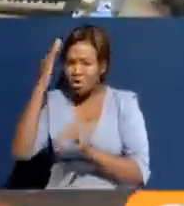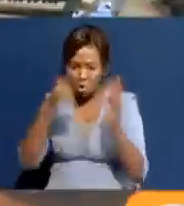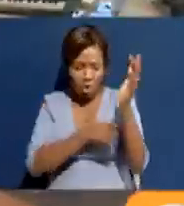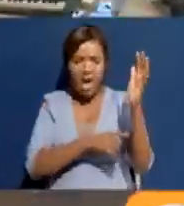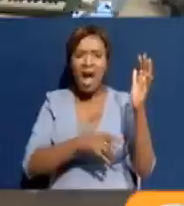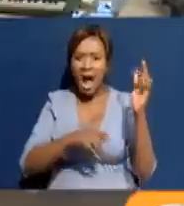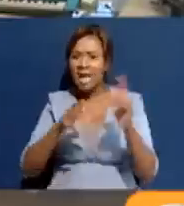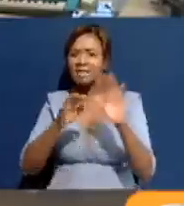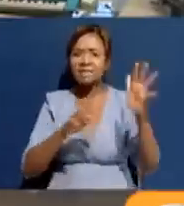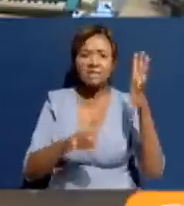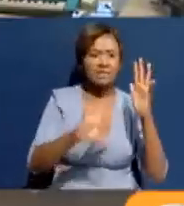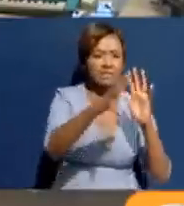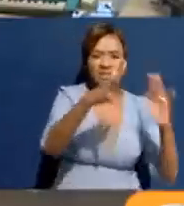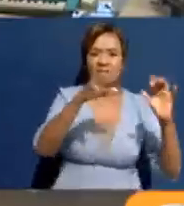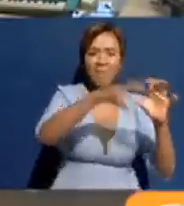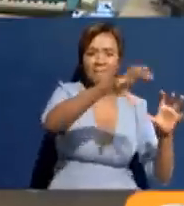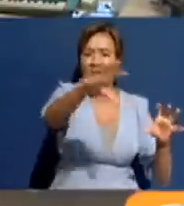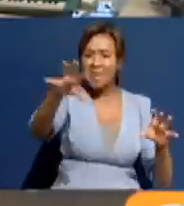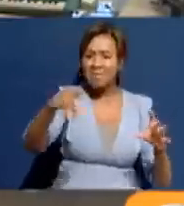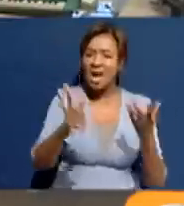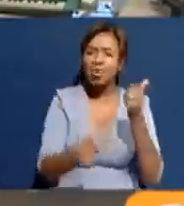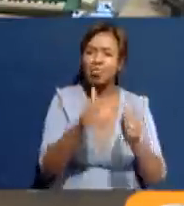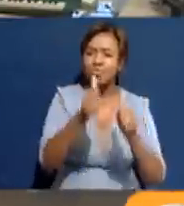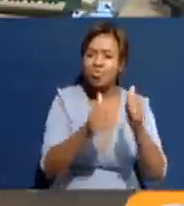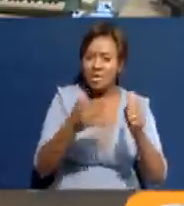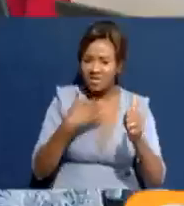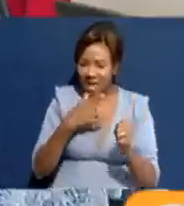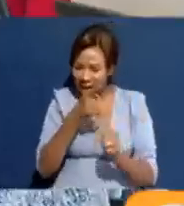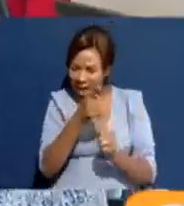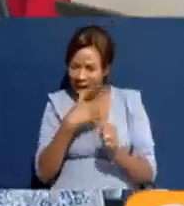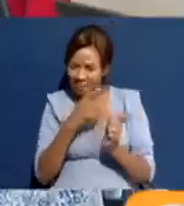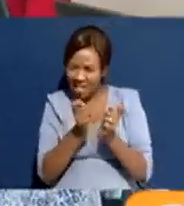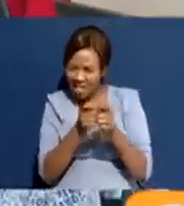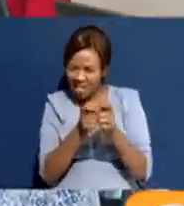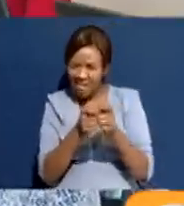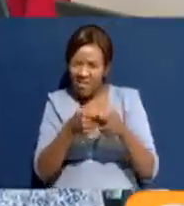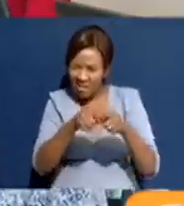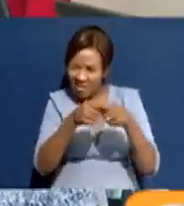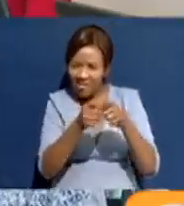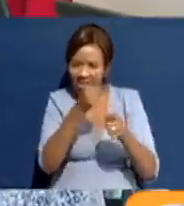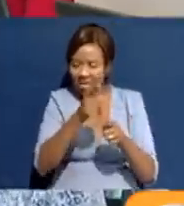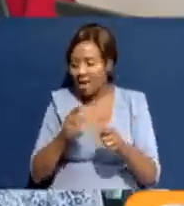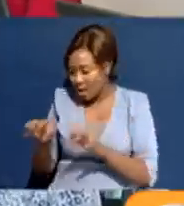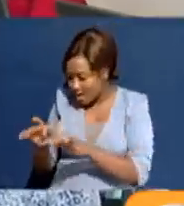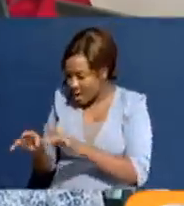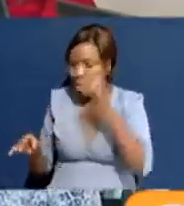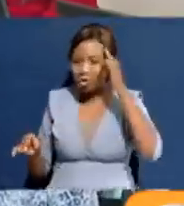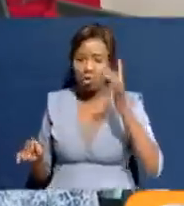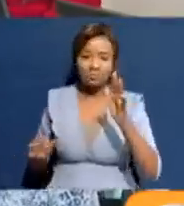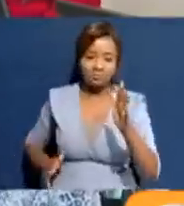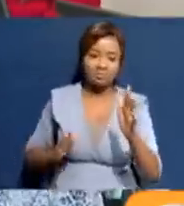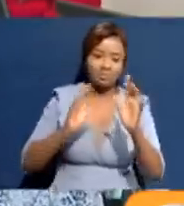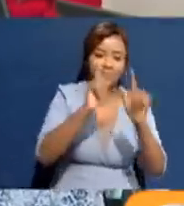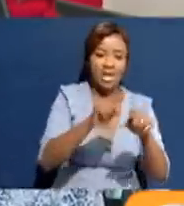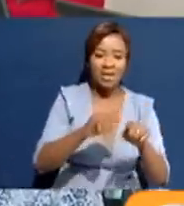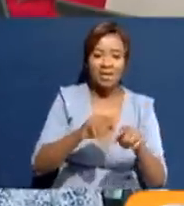whole field full of trees, they can just treat the sick ones. Our children need to be brought to such